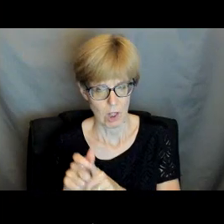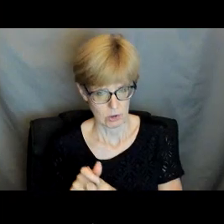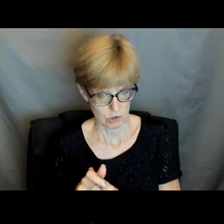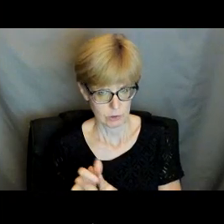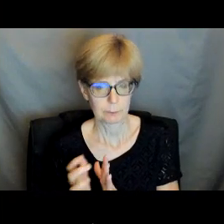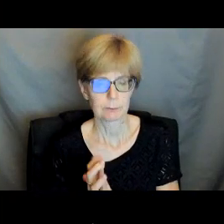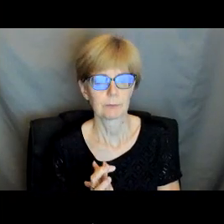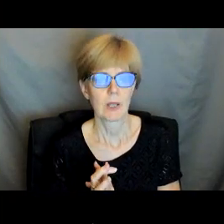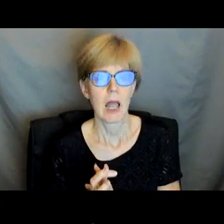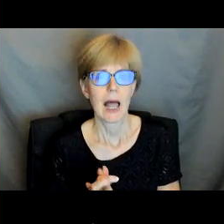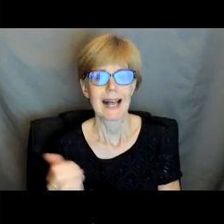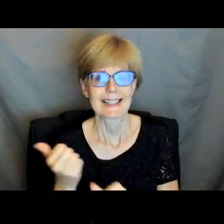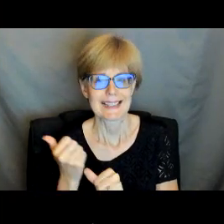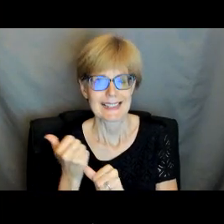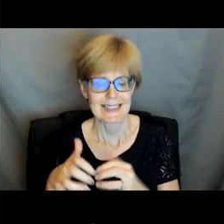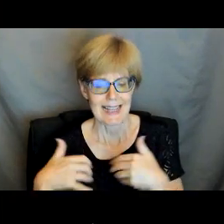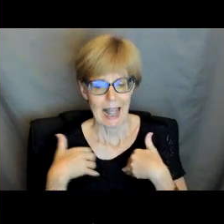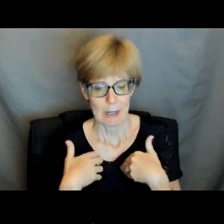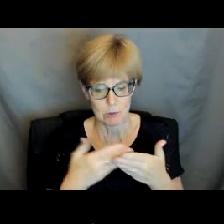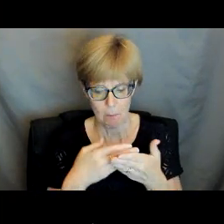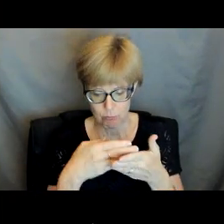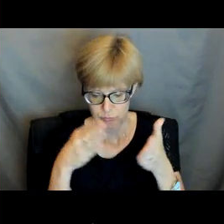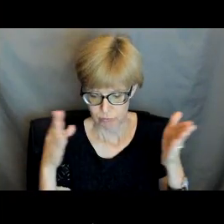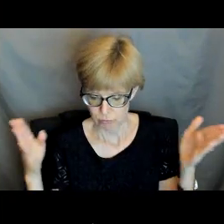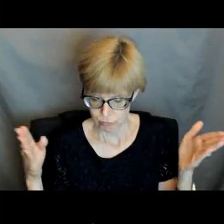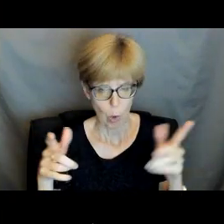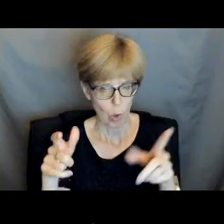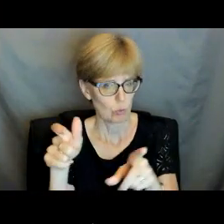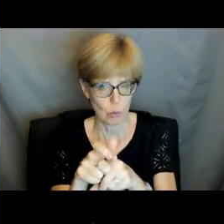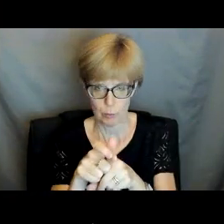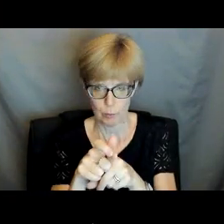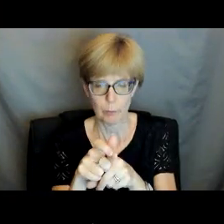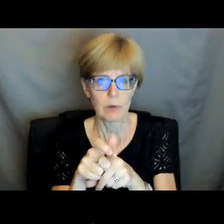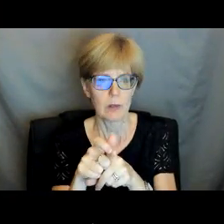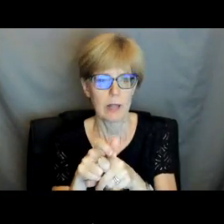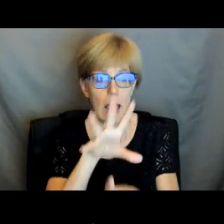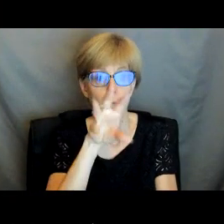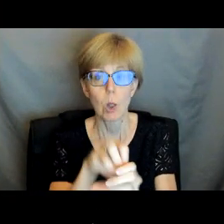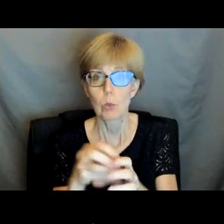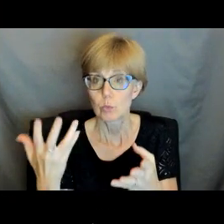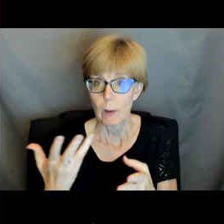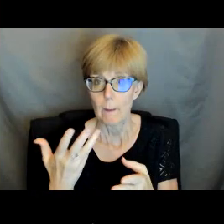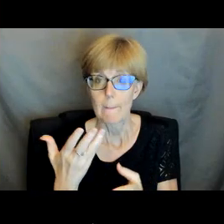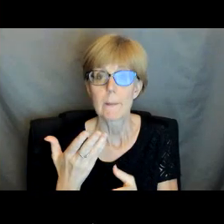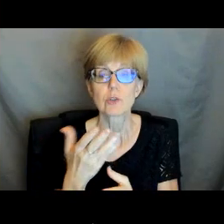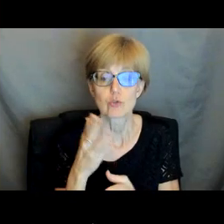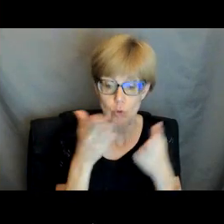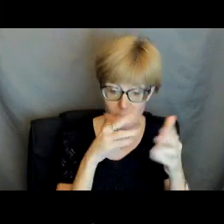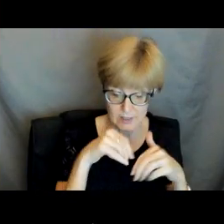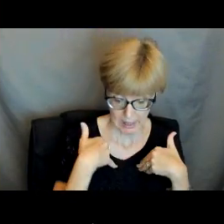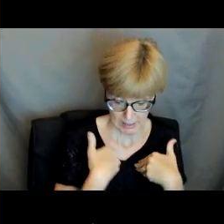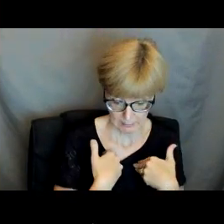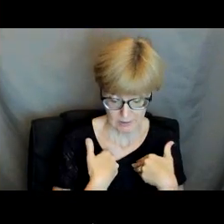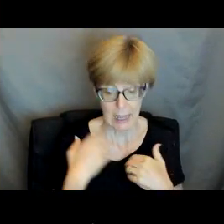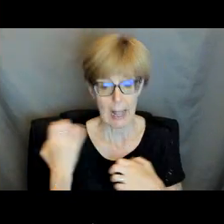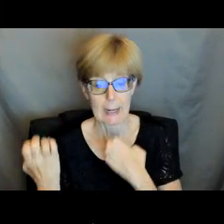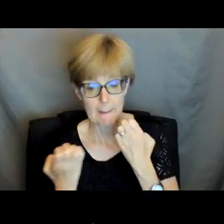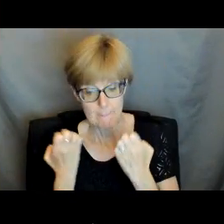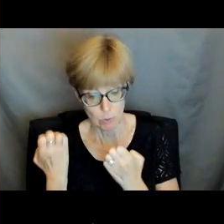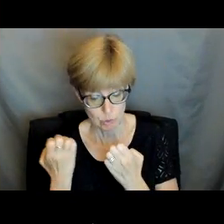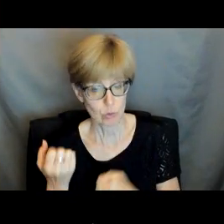Assistance animals is that broad umbrella term, and that includes both service animals, and emotional support